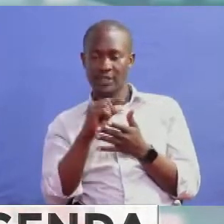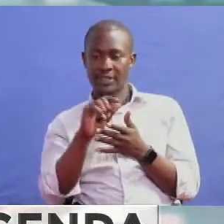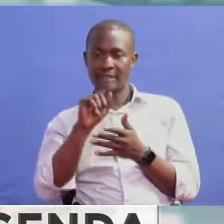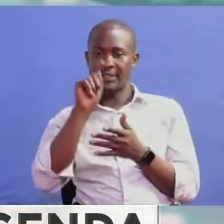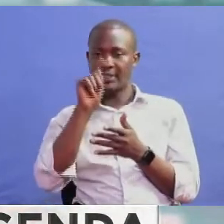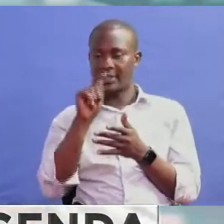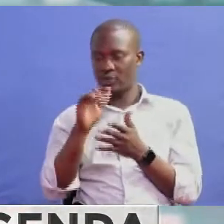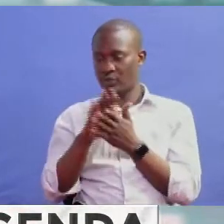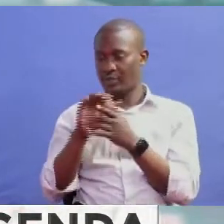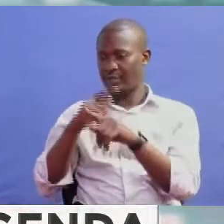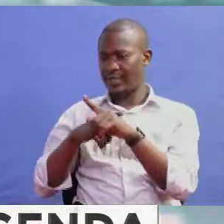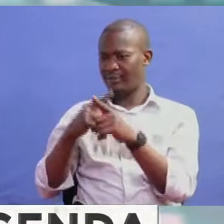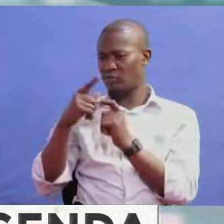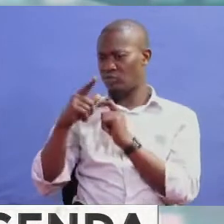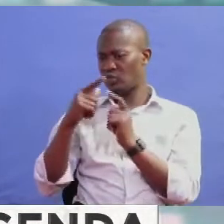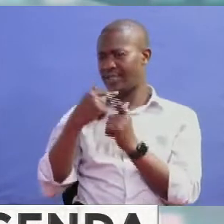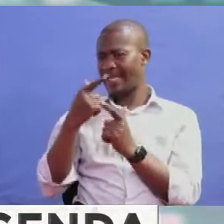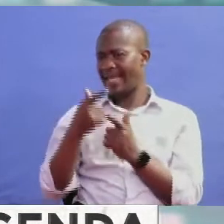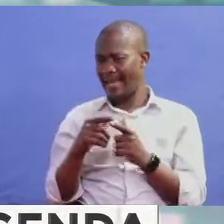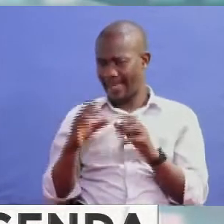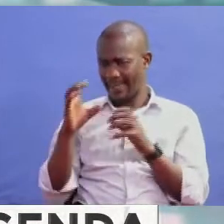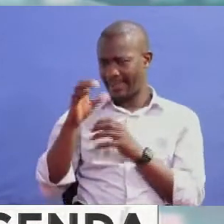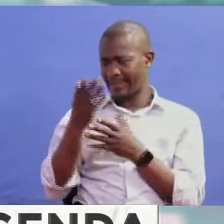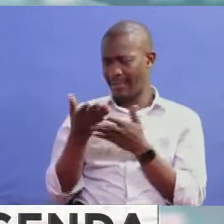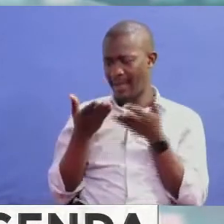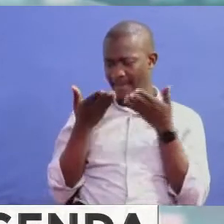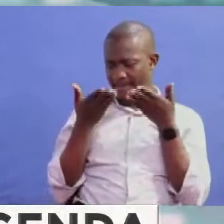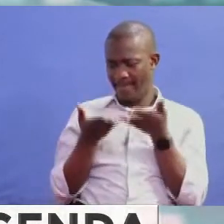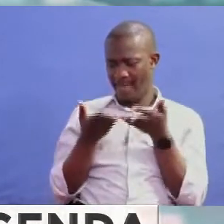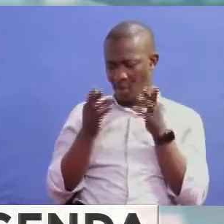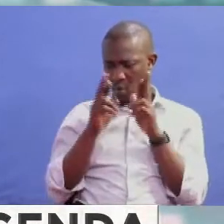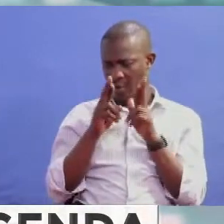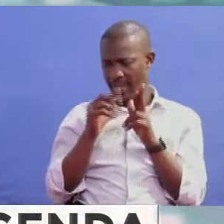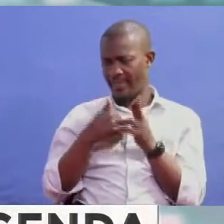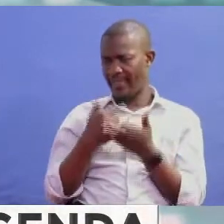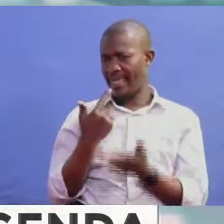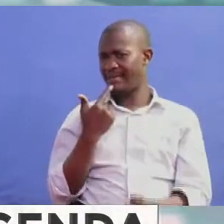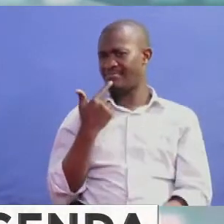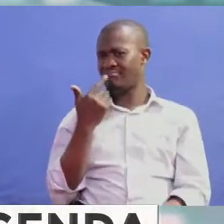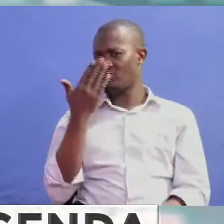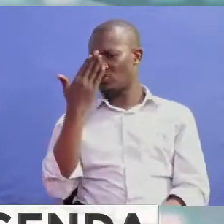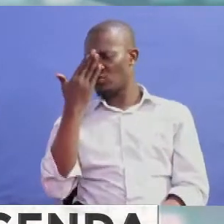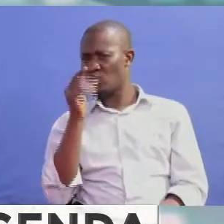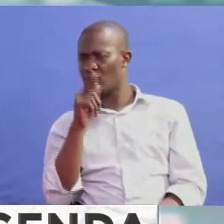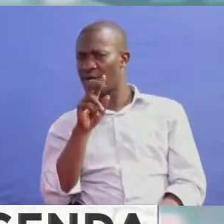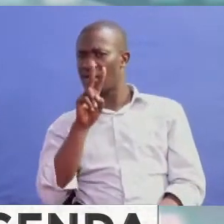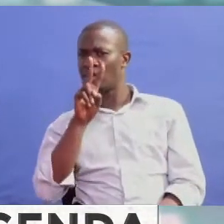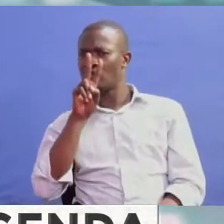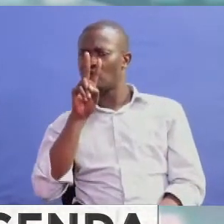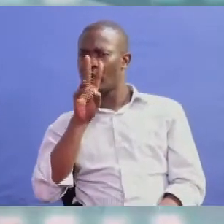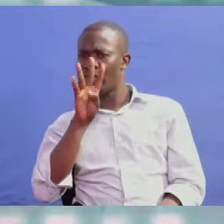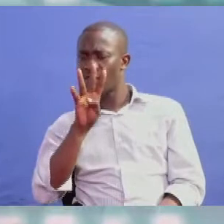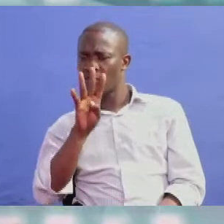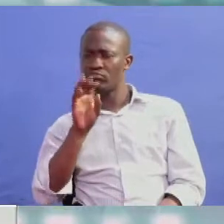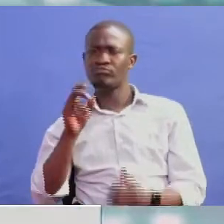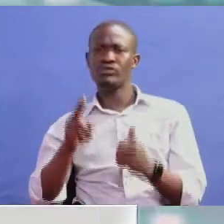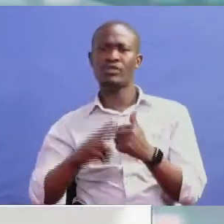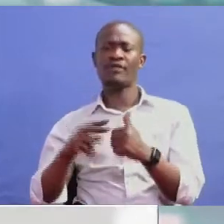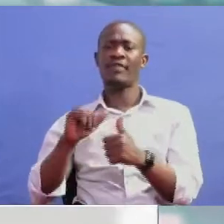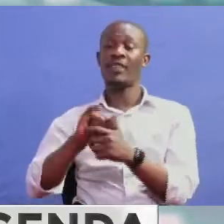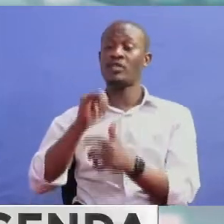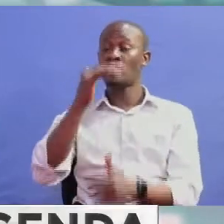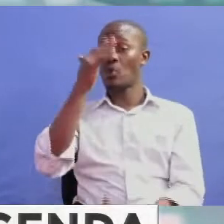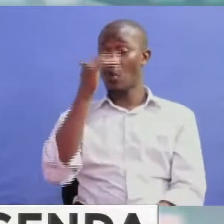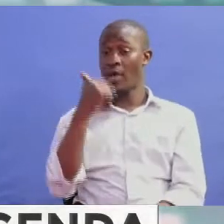So when you tell customers I'm present here, they assume that you are 24/7, you don't sleep. And that's why